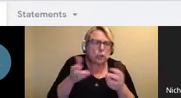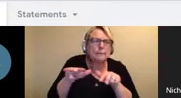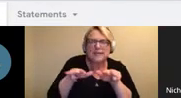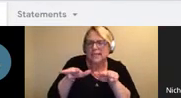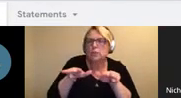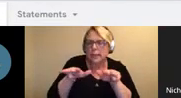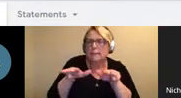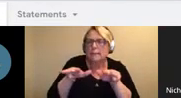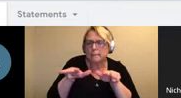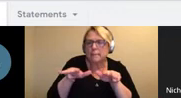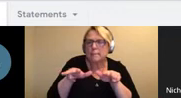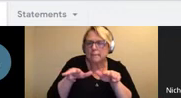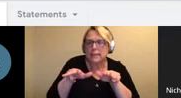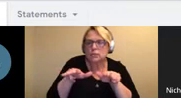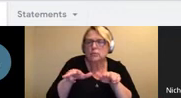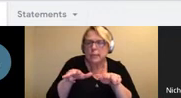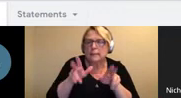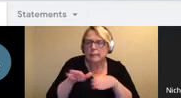well.